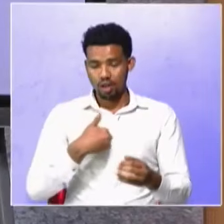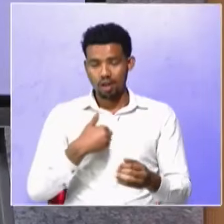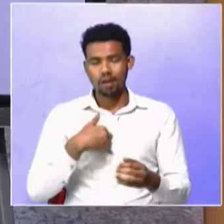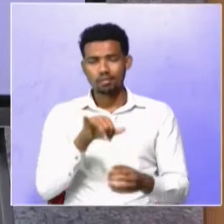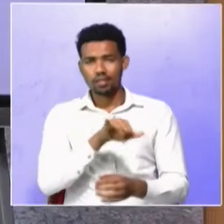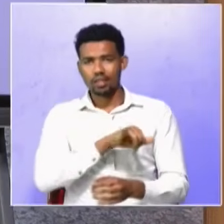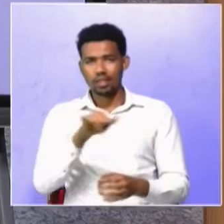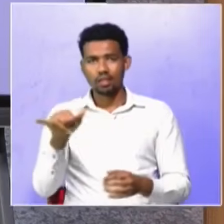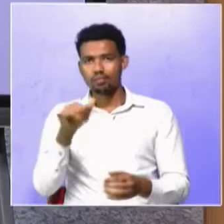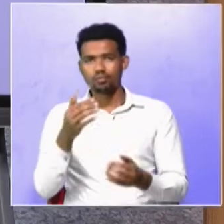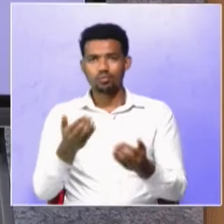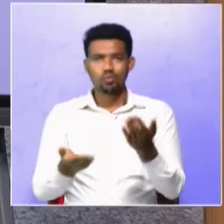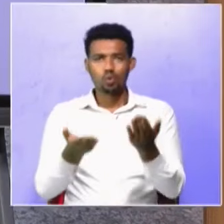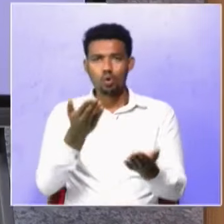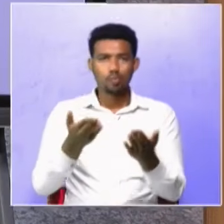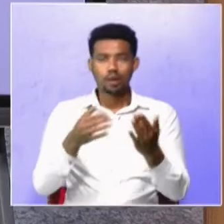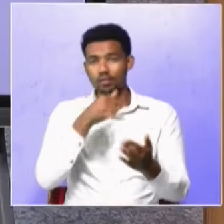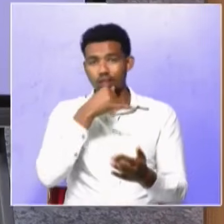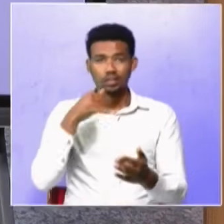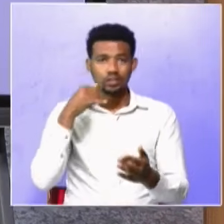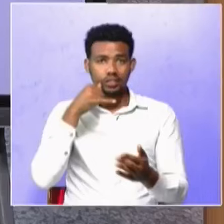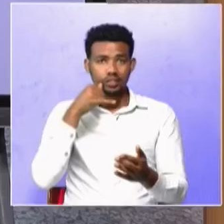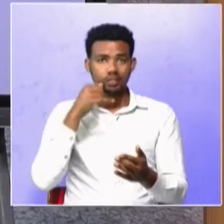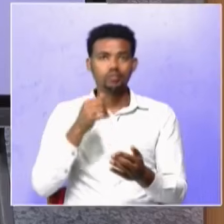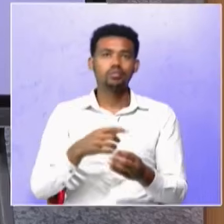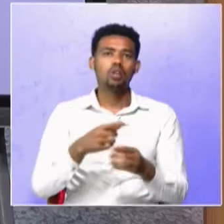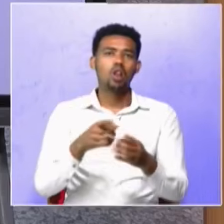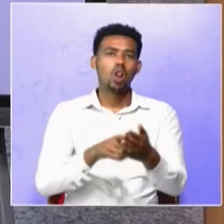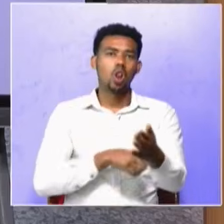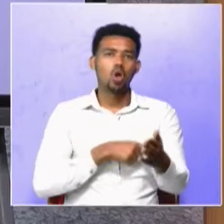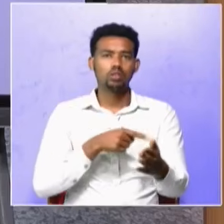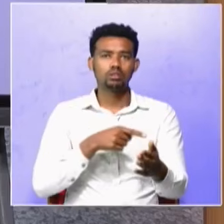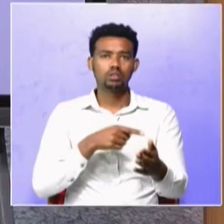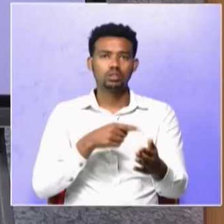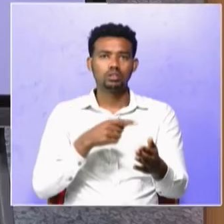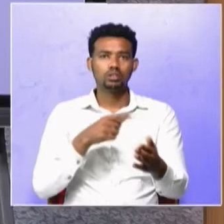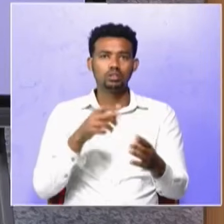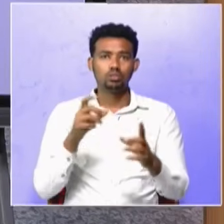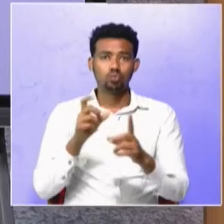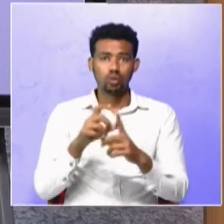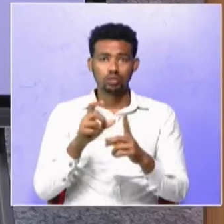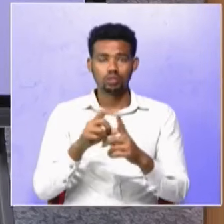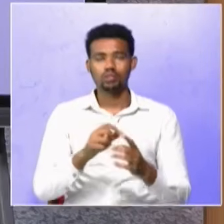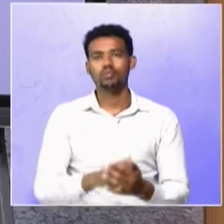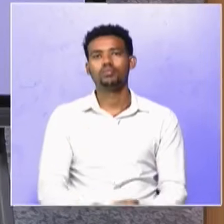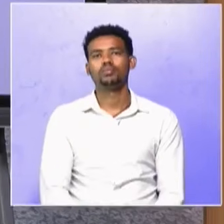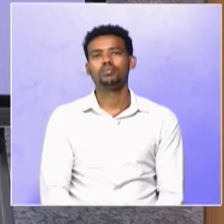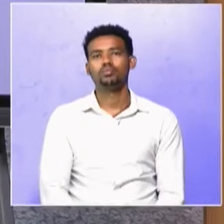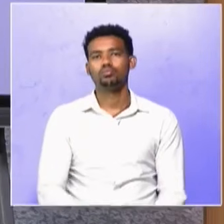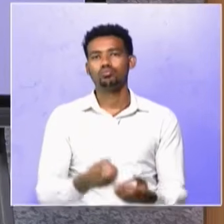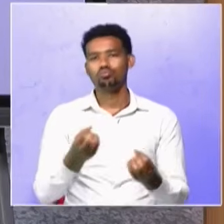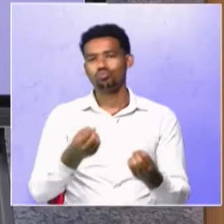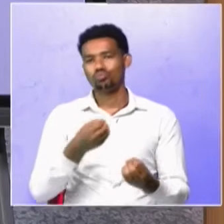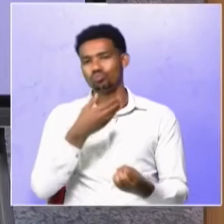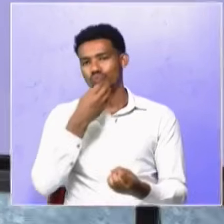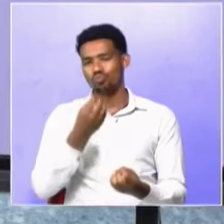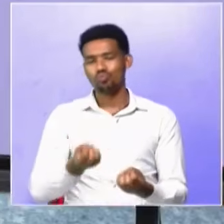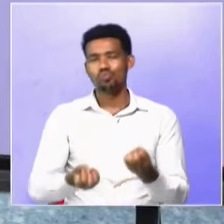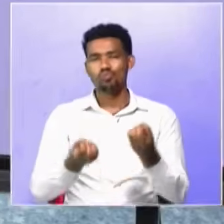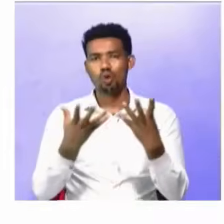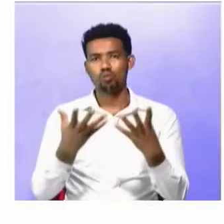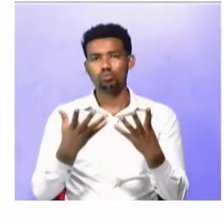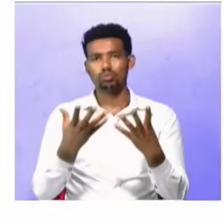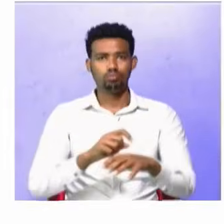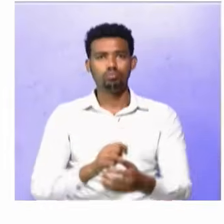comparative adjective with long syllable adjectives. We are using here what? Most. So,